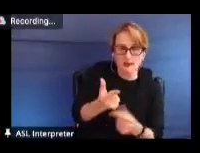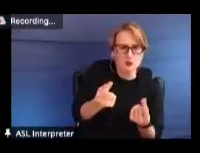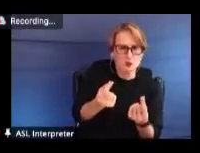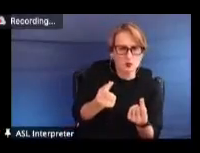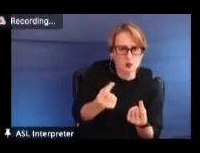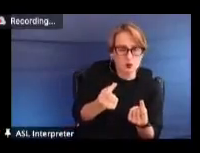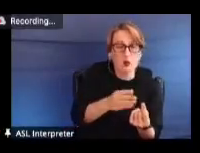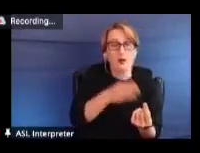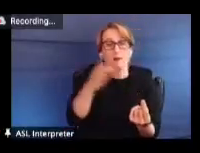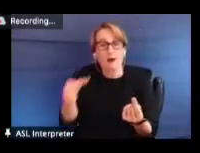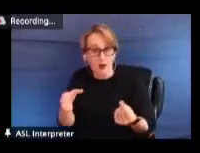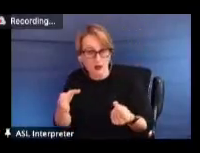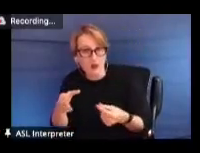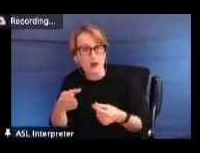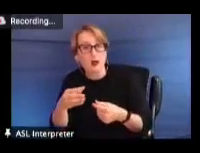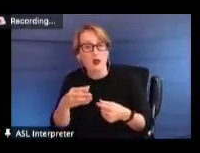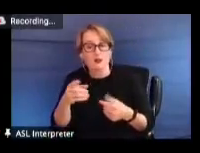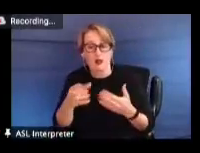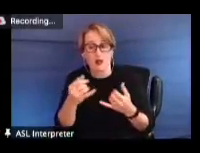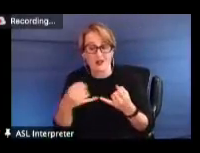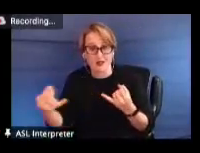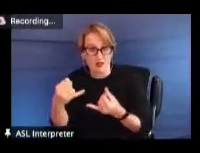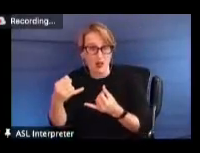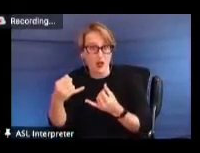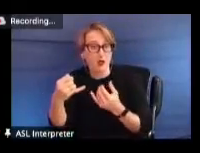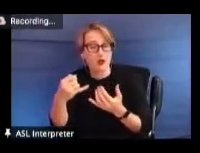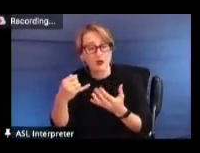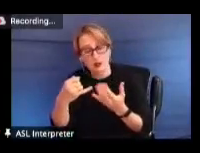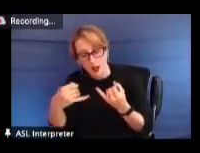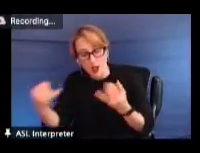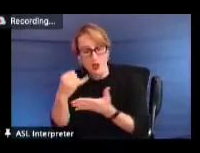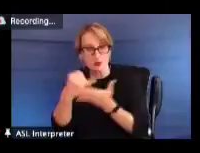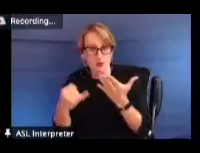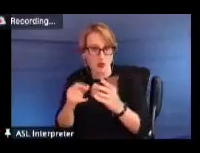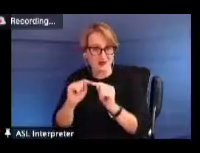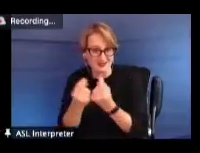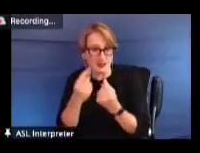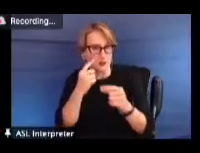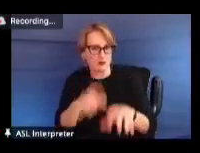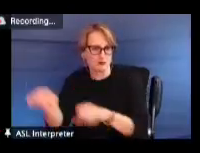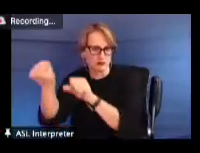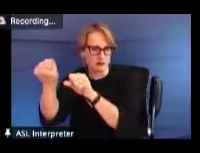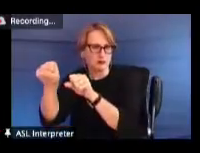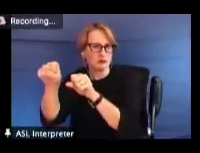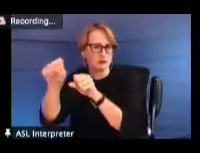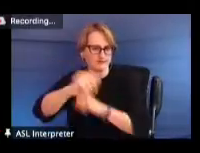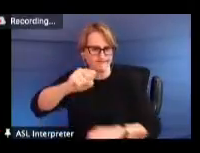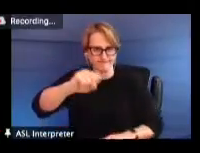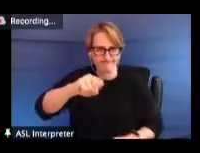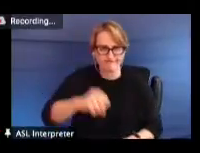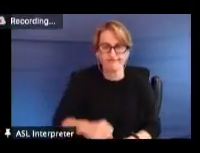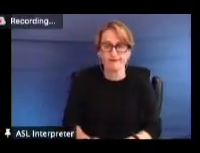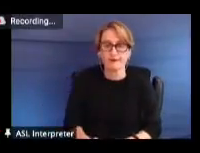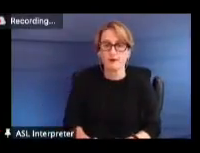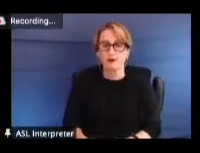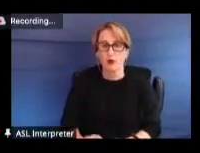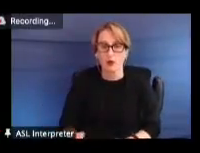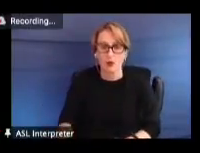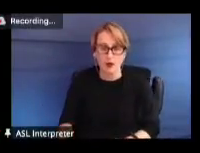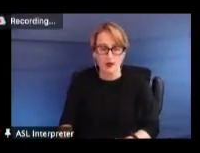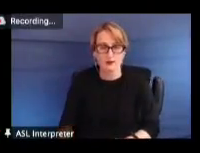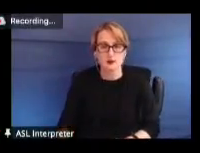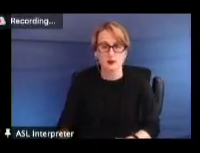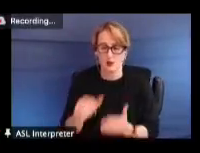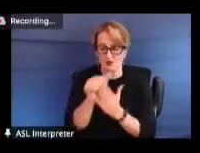going to plan on herding all that. Okay. And then bullet 3 or